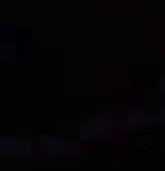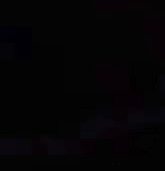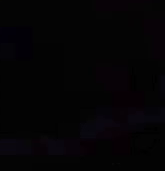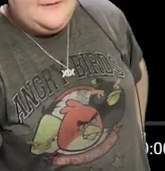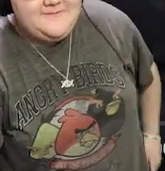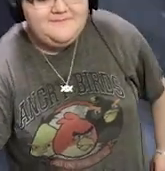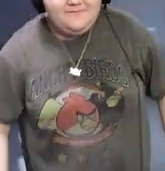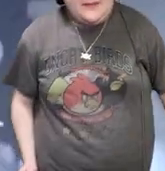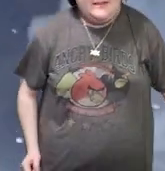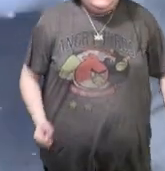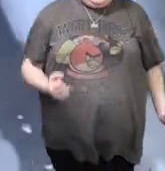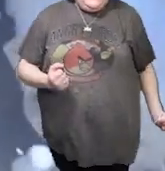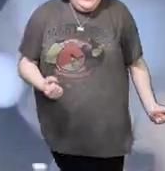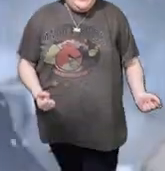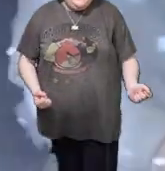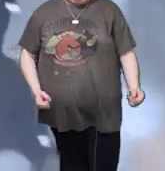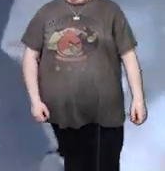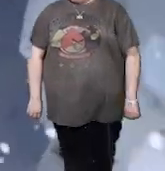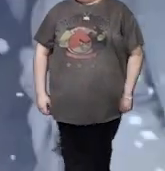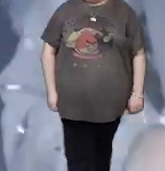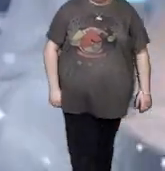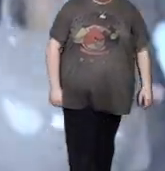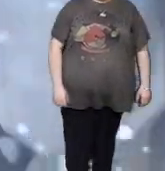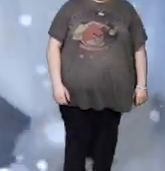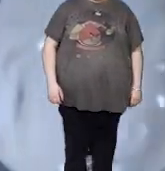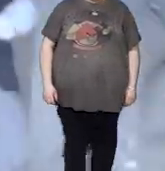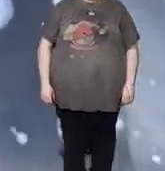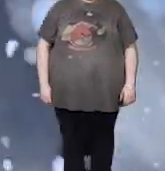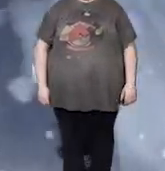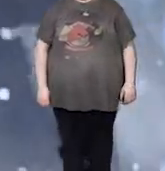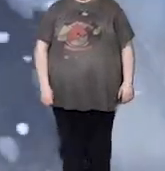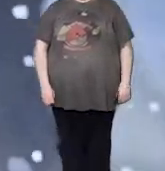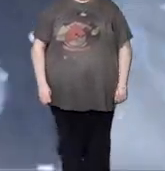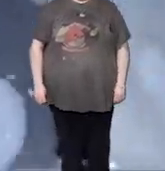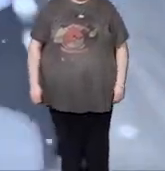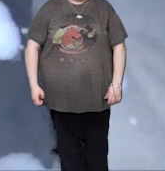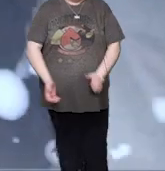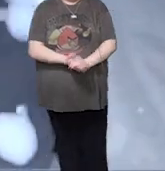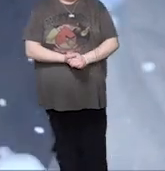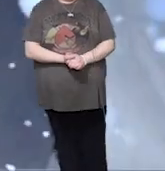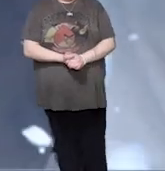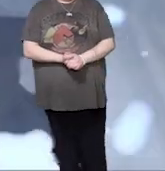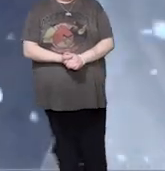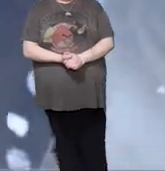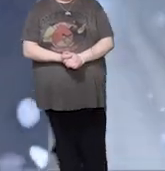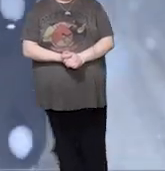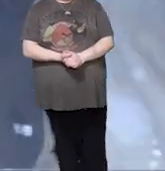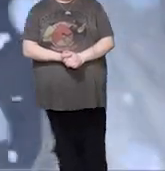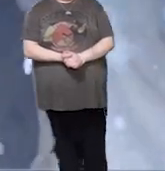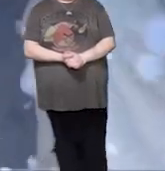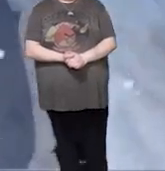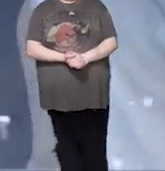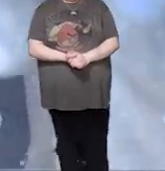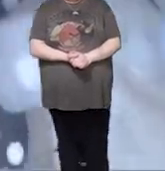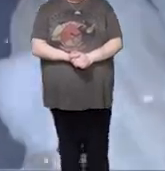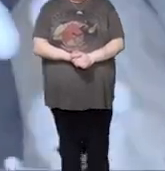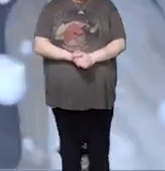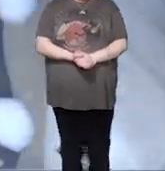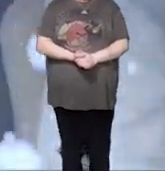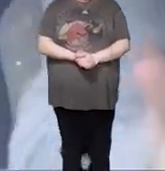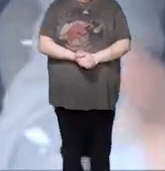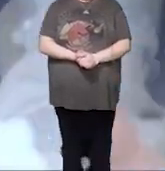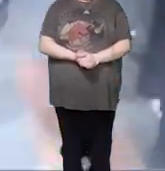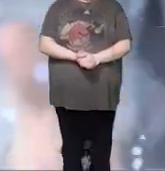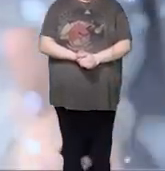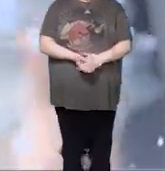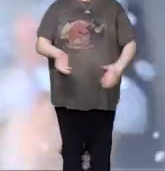it away. Yo guys, what is going on? Yay. And welcome back to another video. Christmas, obviously, no one's going to enjoy it. So we're going to try and make the best of it